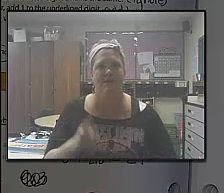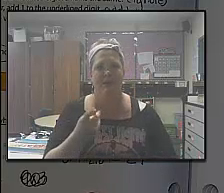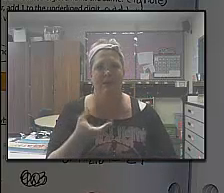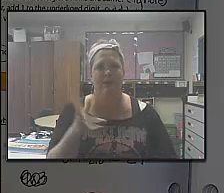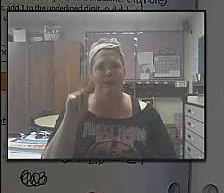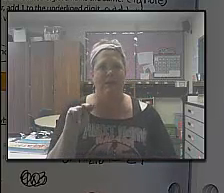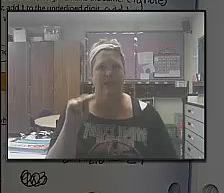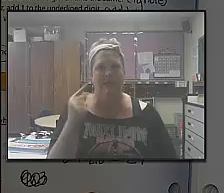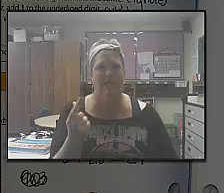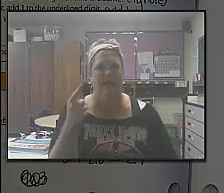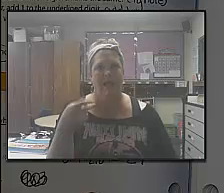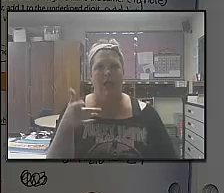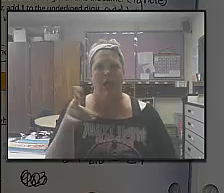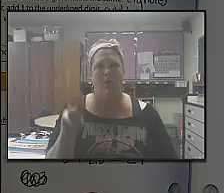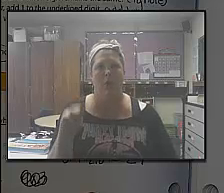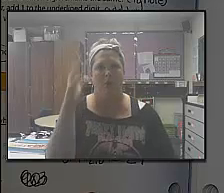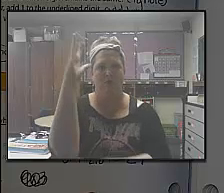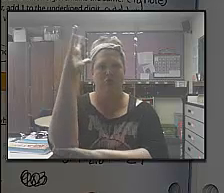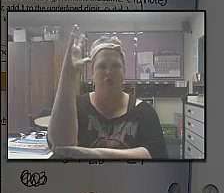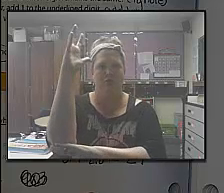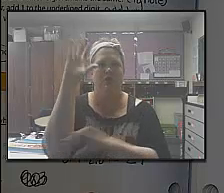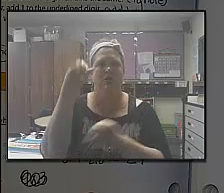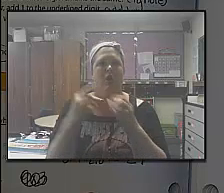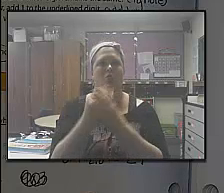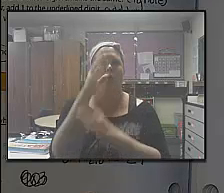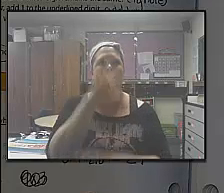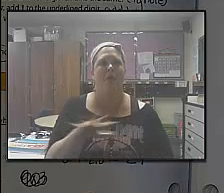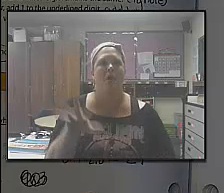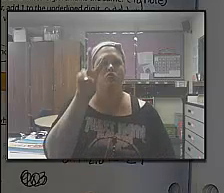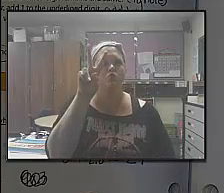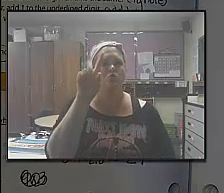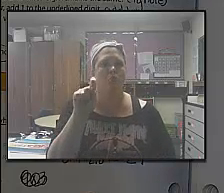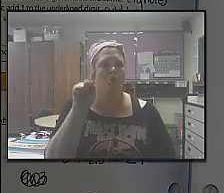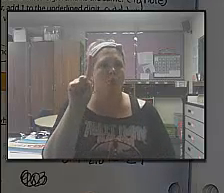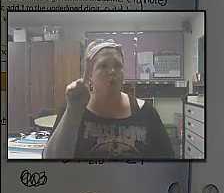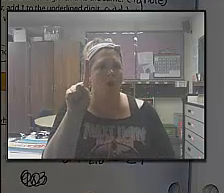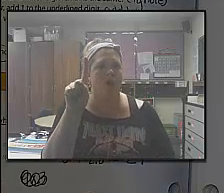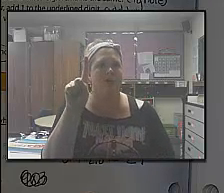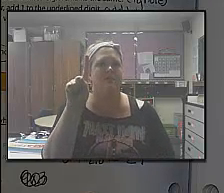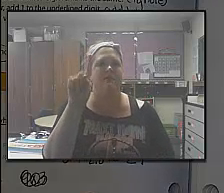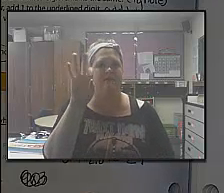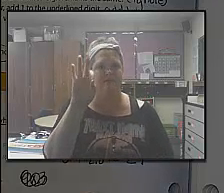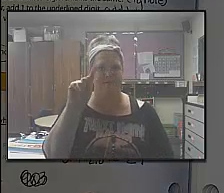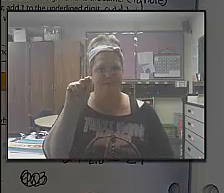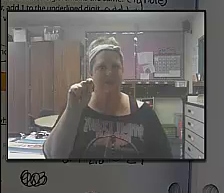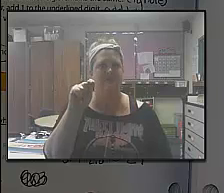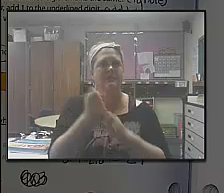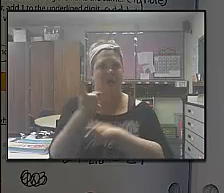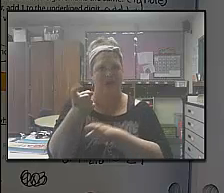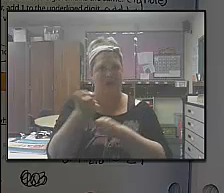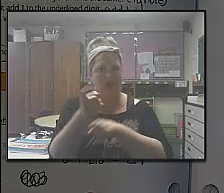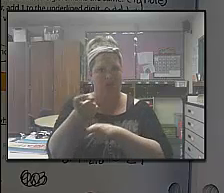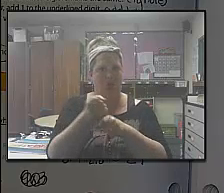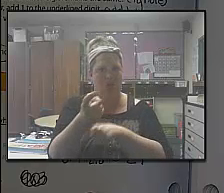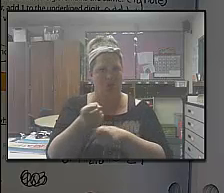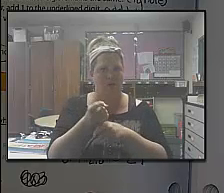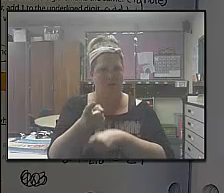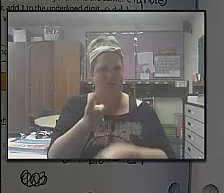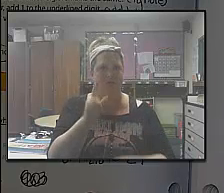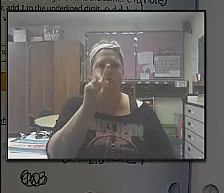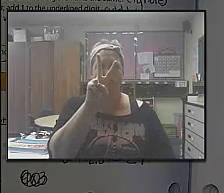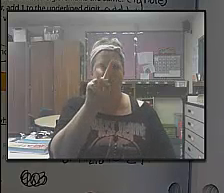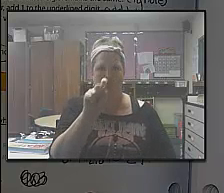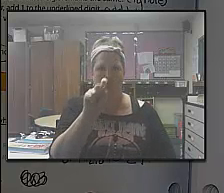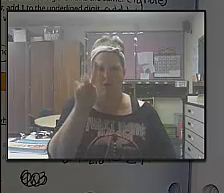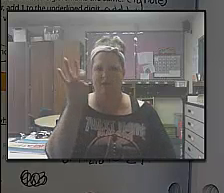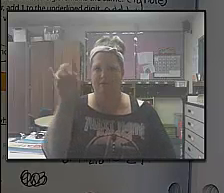it. So if it goes out 3 places, it can grow about 2.1 3 places a year. 2.1. Okay, and